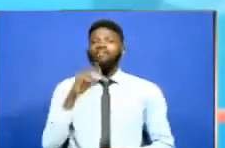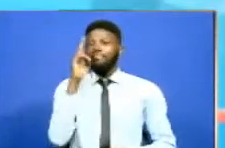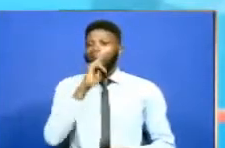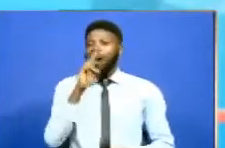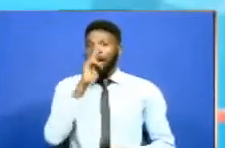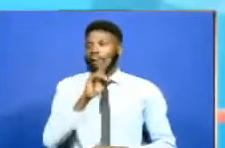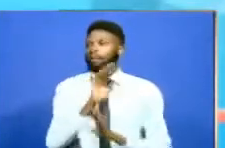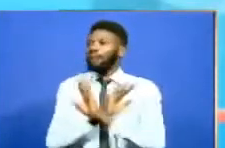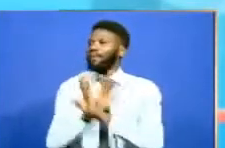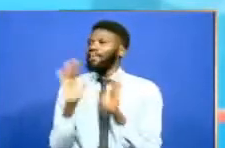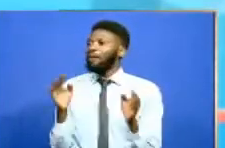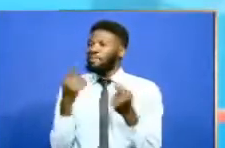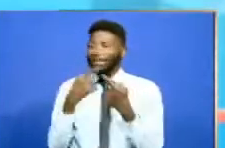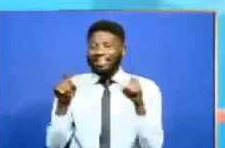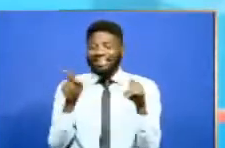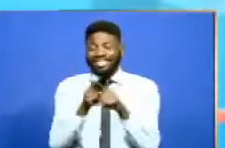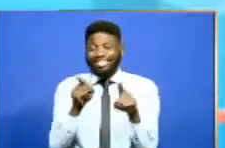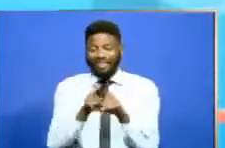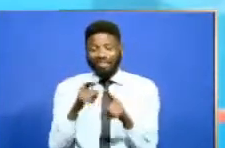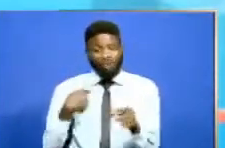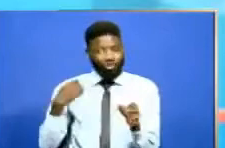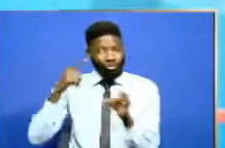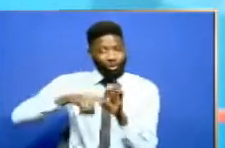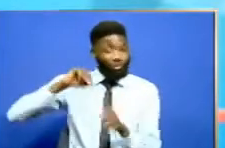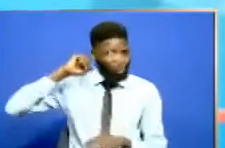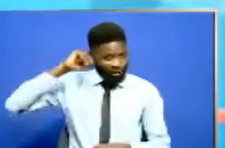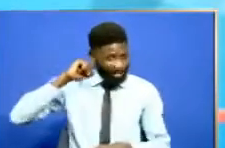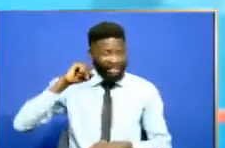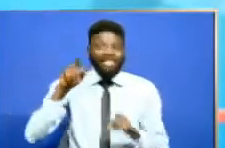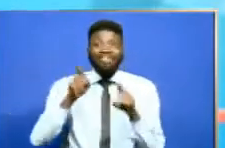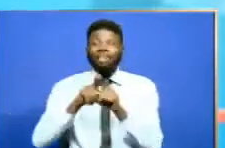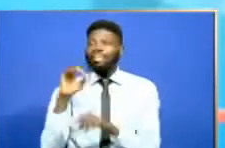see, my getting into politics was also strange,